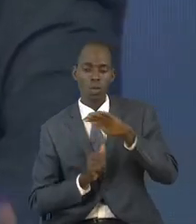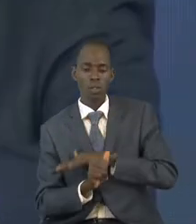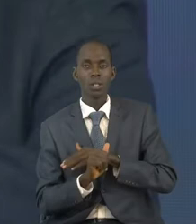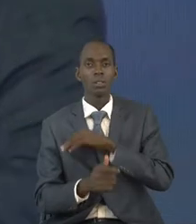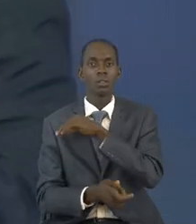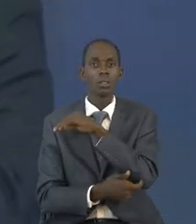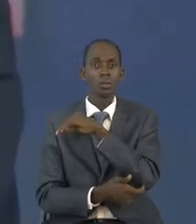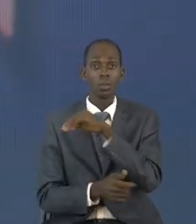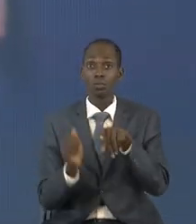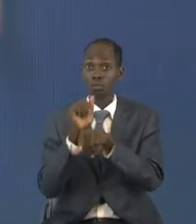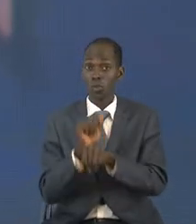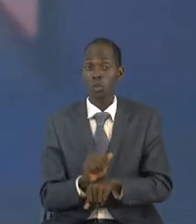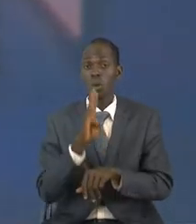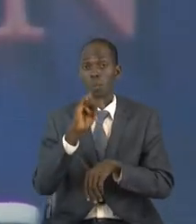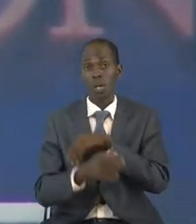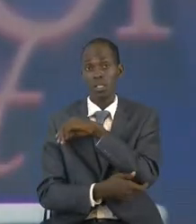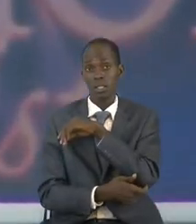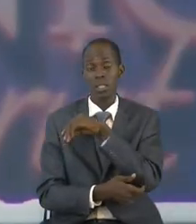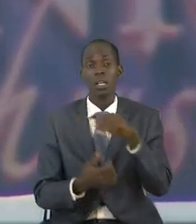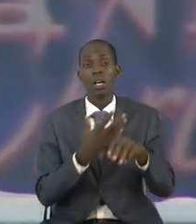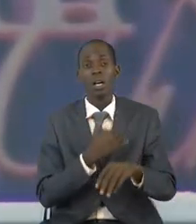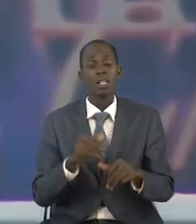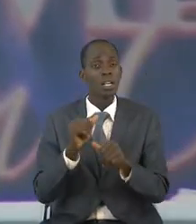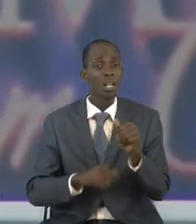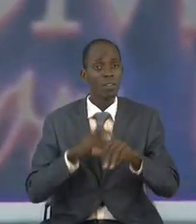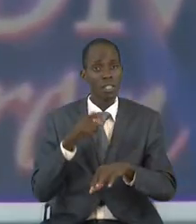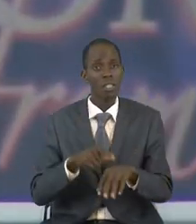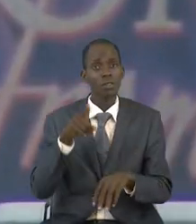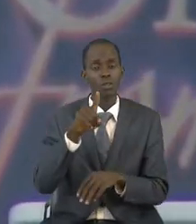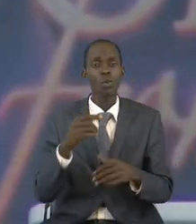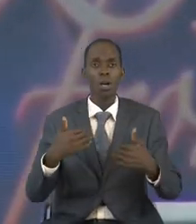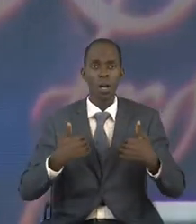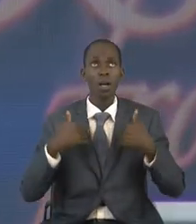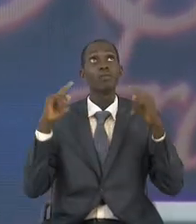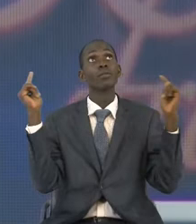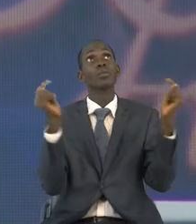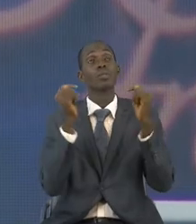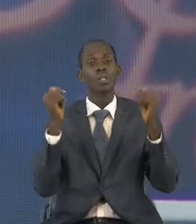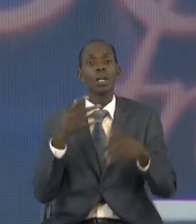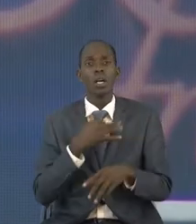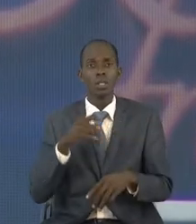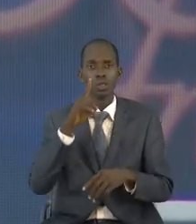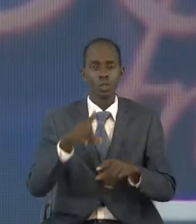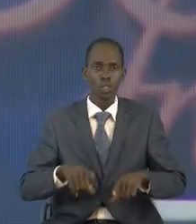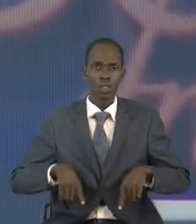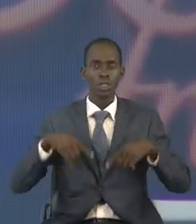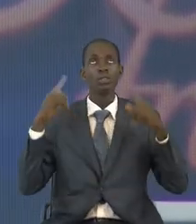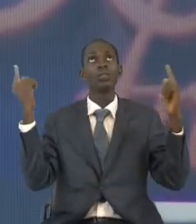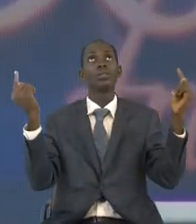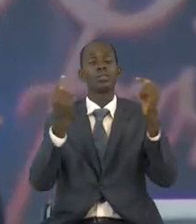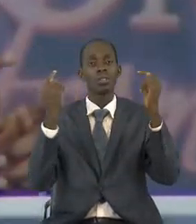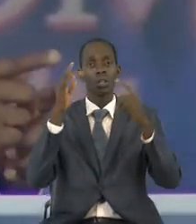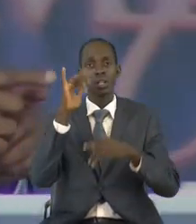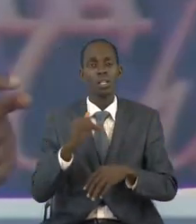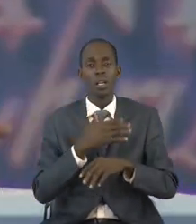and every time you have triumph, and you live triumphantly and